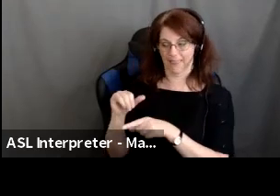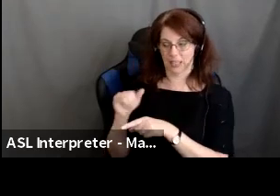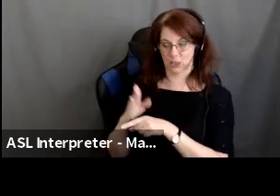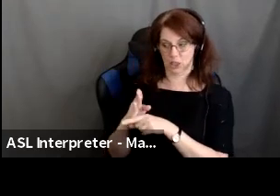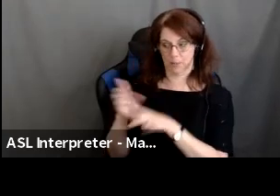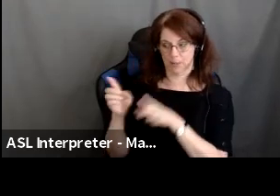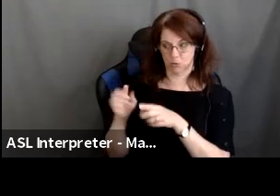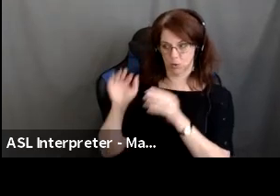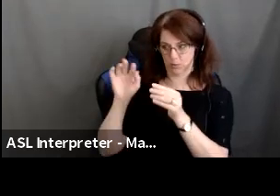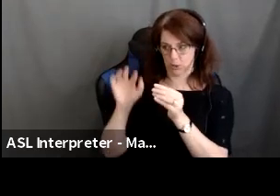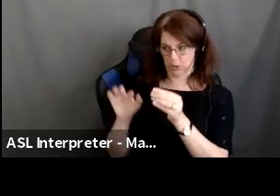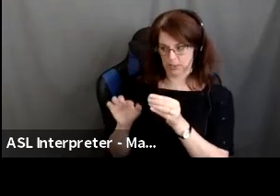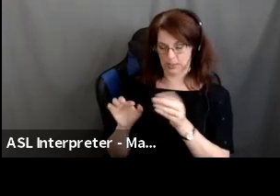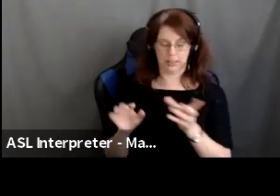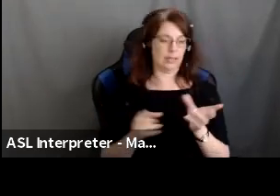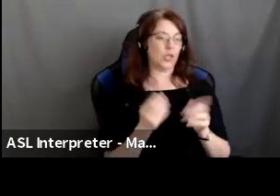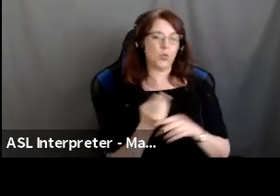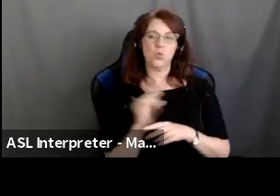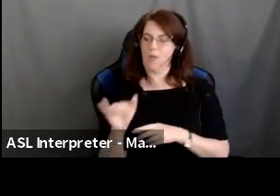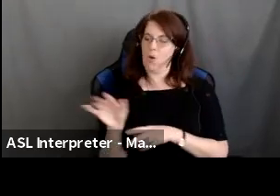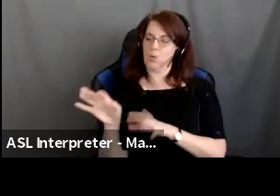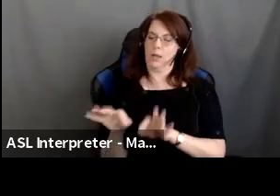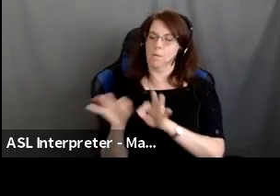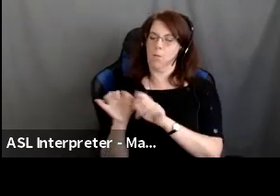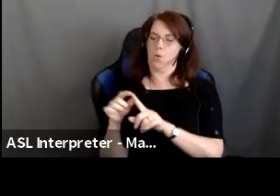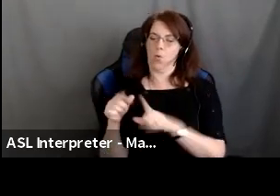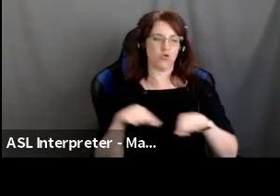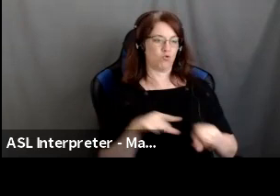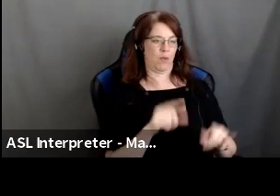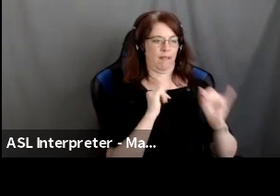interview, just like they would on a resume or a